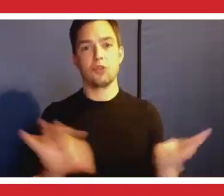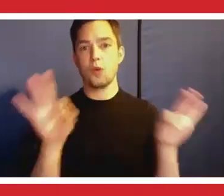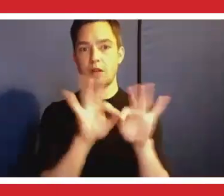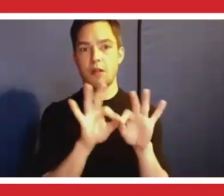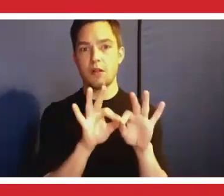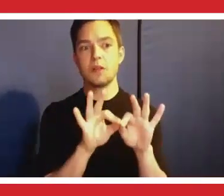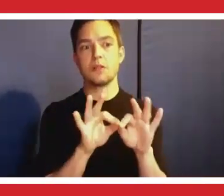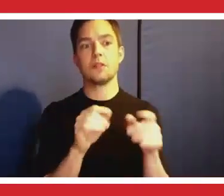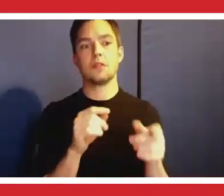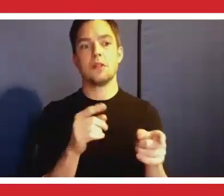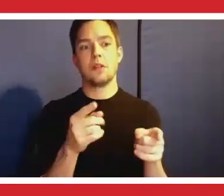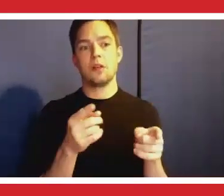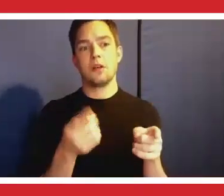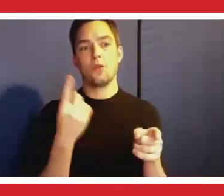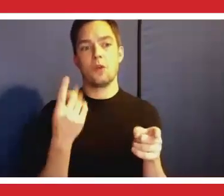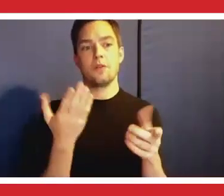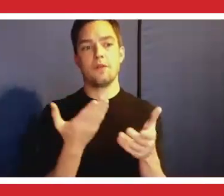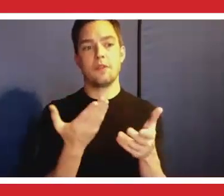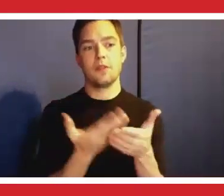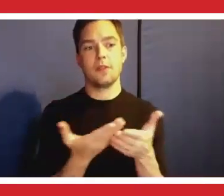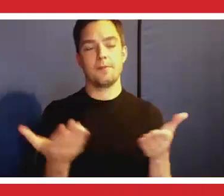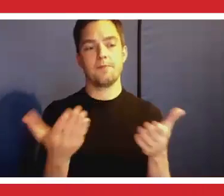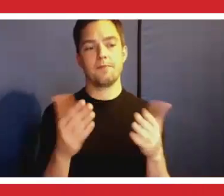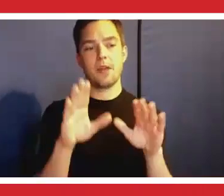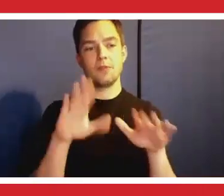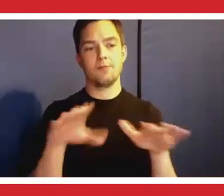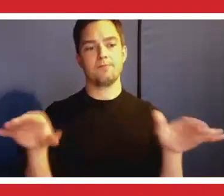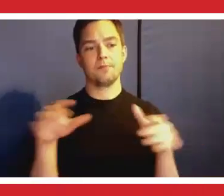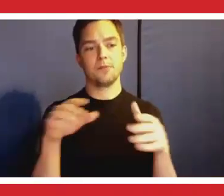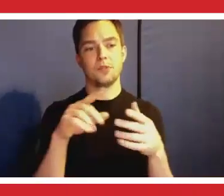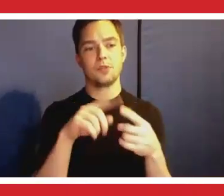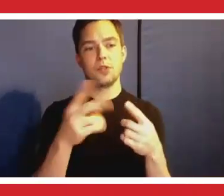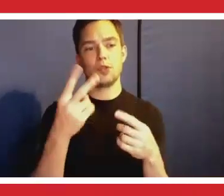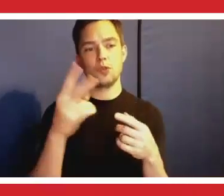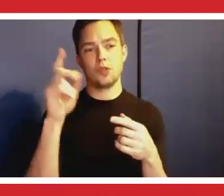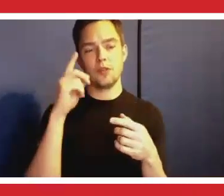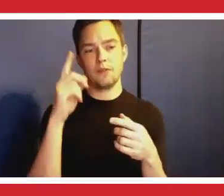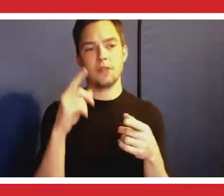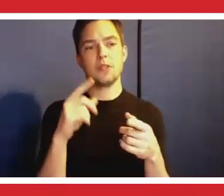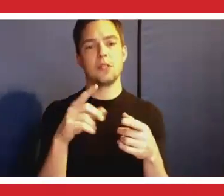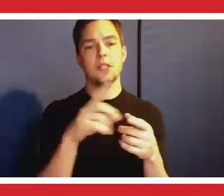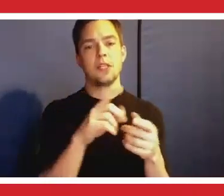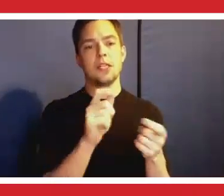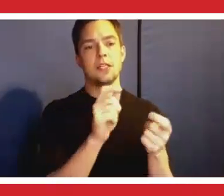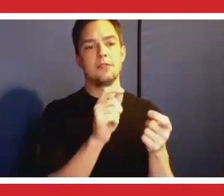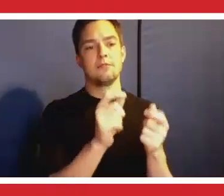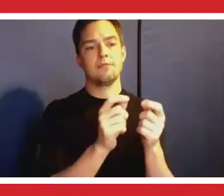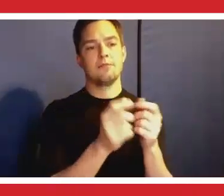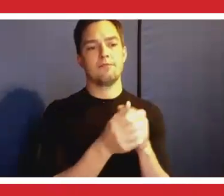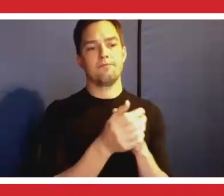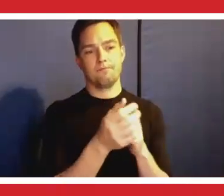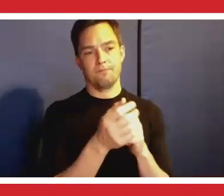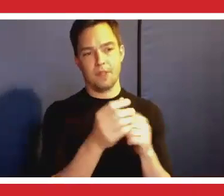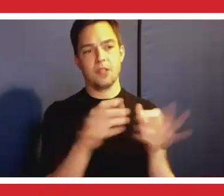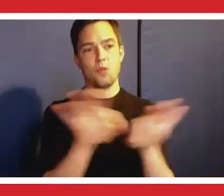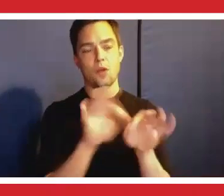would have to governments, I see this in one or two governments, is that digitalization of public services is seen as a way of saving money